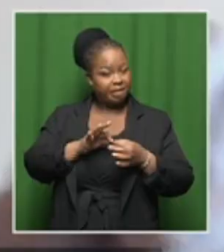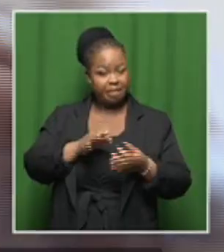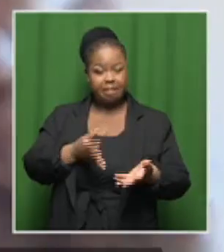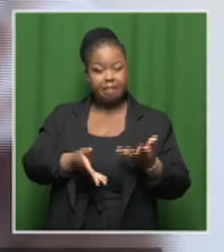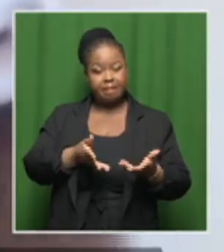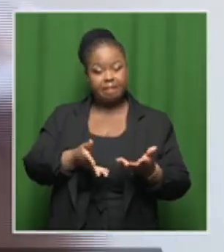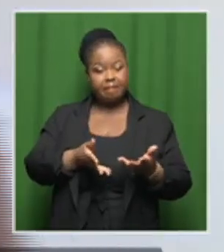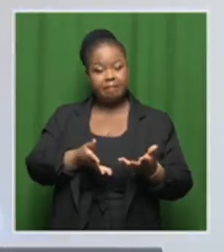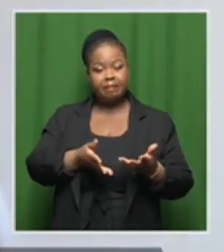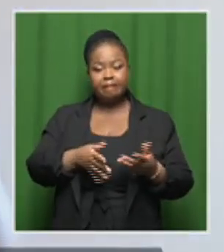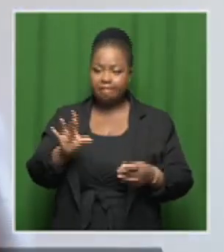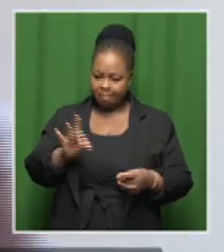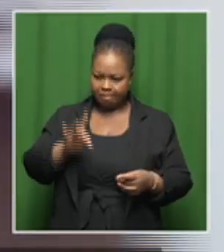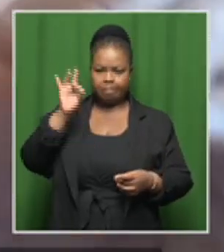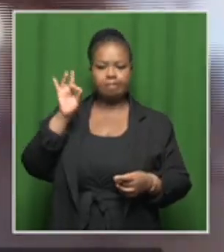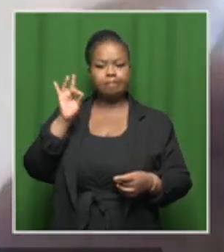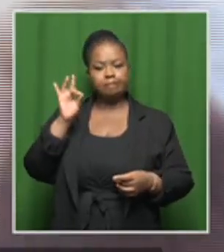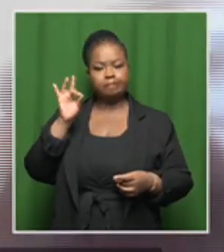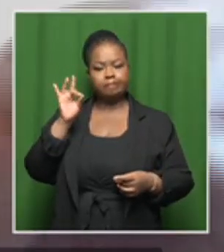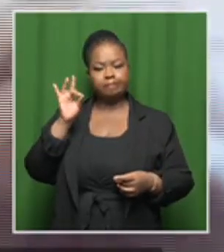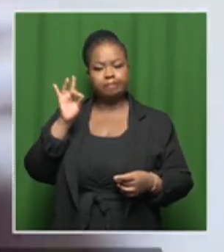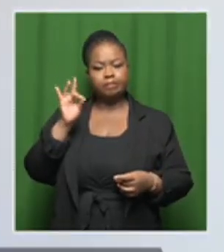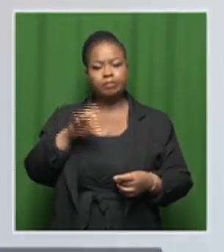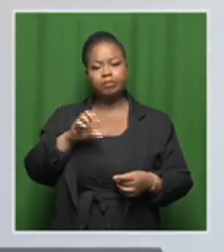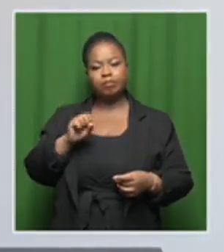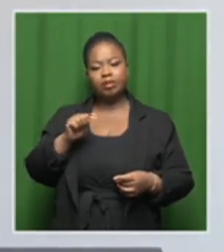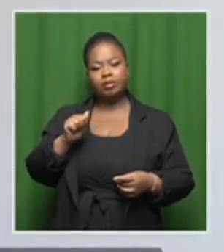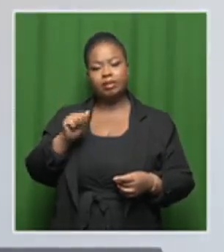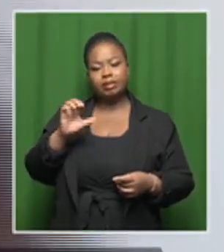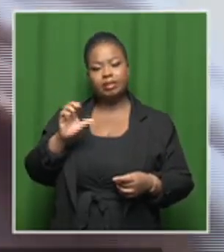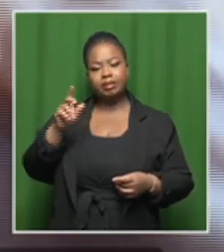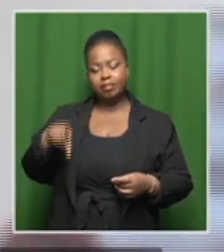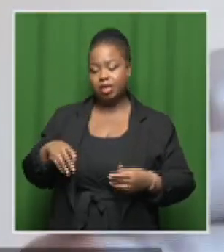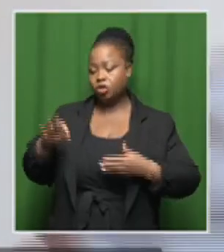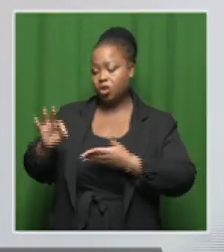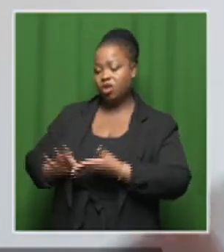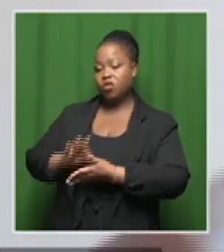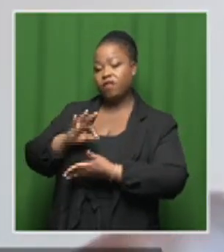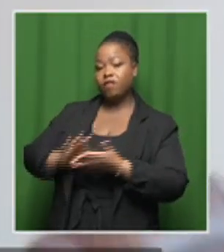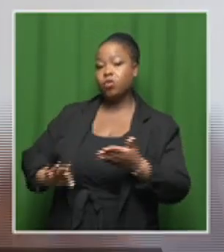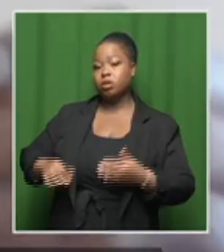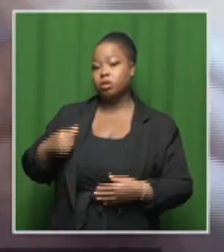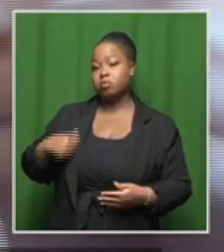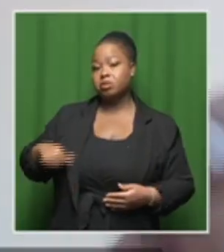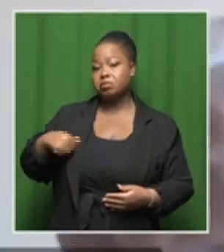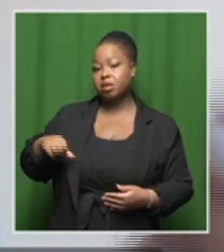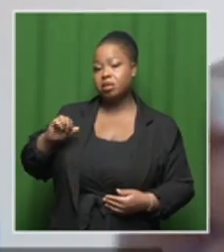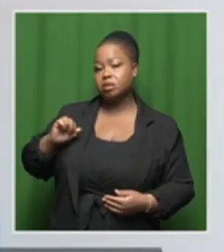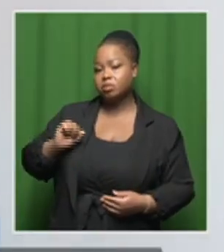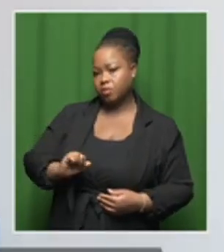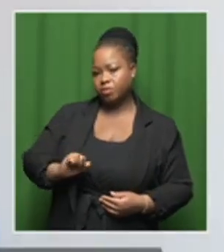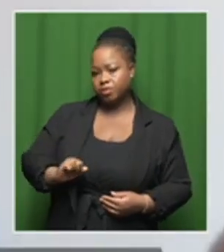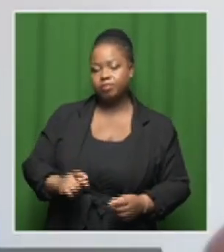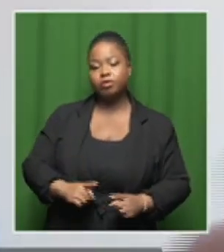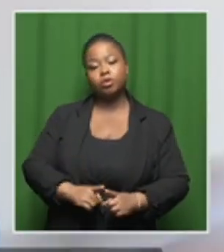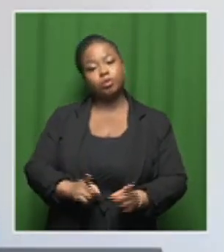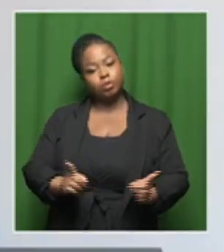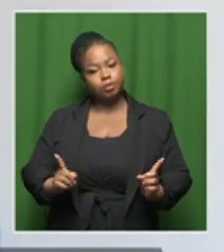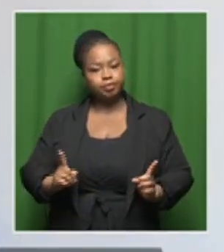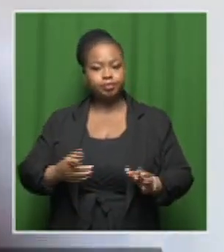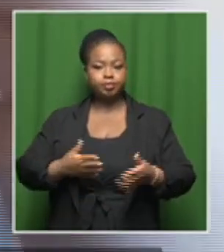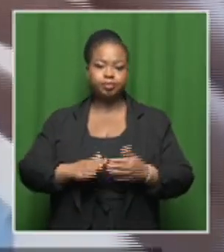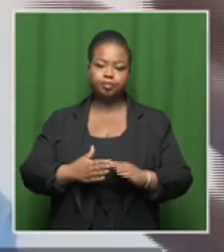will elect the SACP in their municipality, those